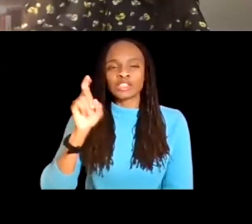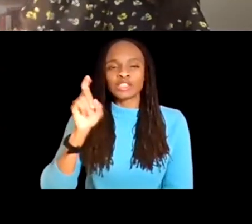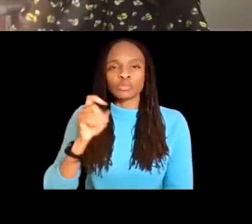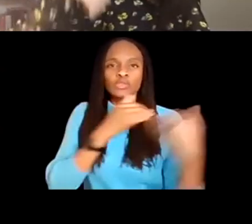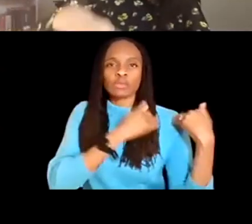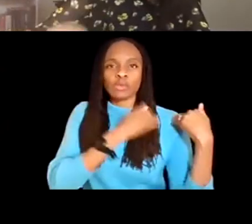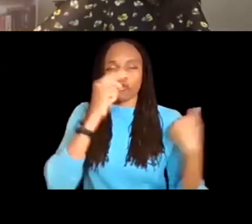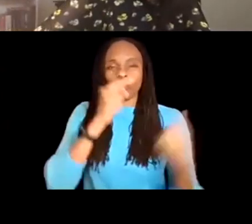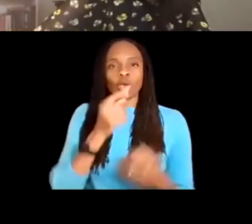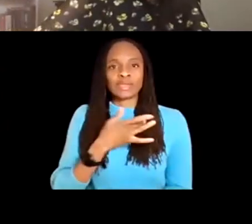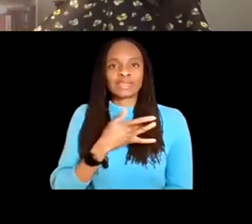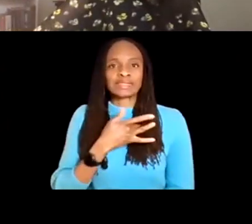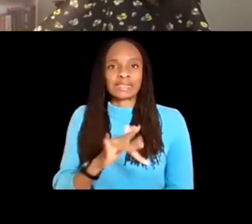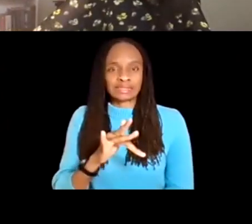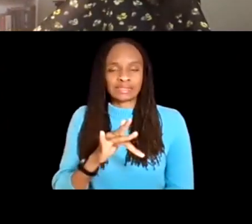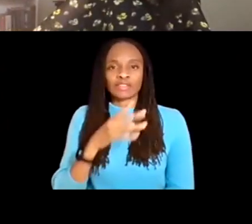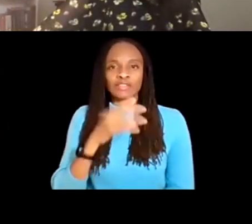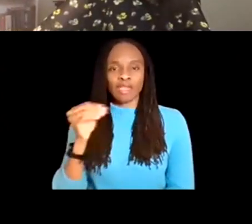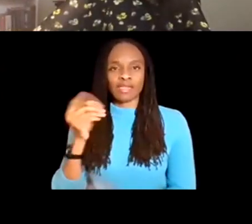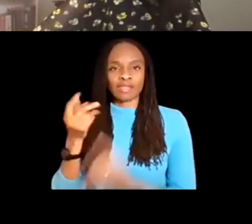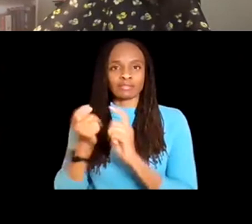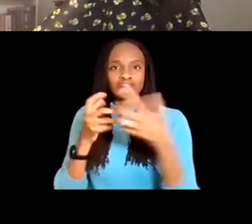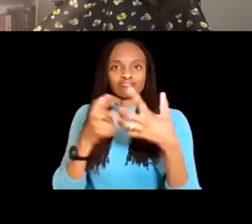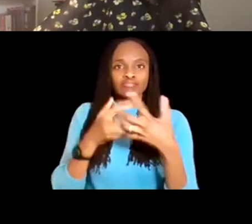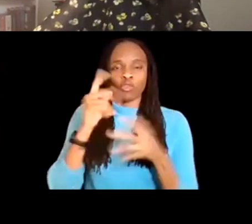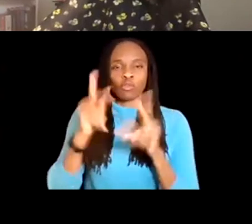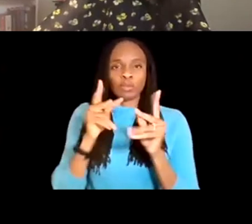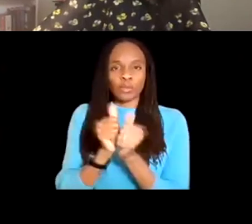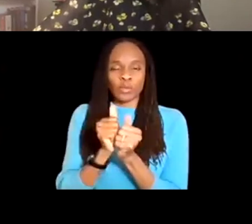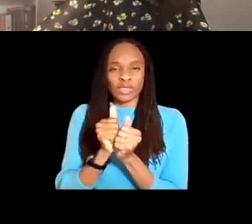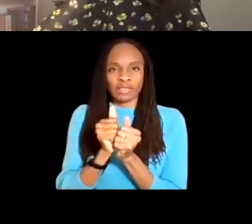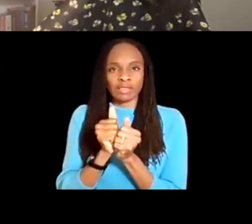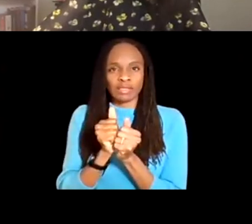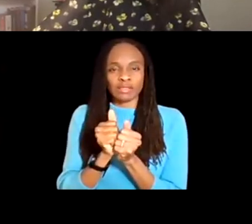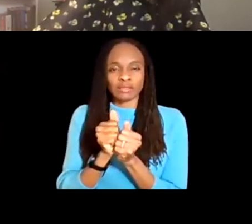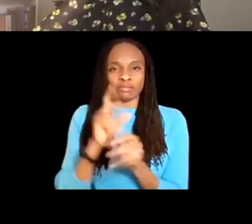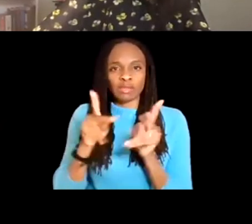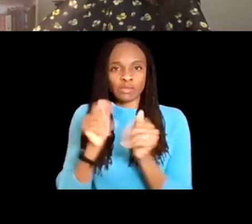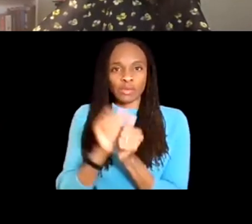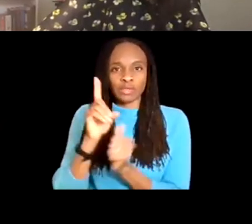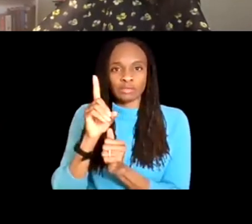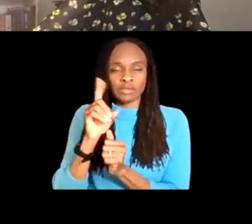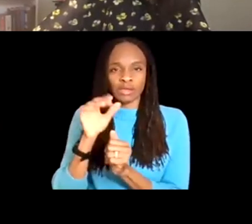accommodating towards those with disabilities? Is it a producer's job or ...